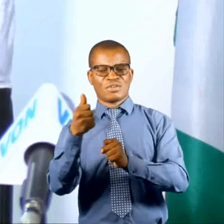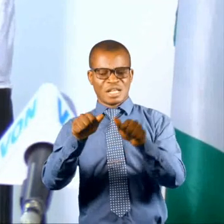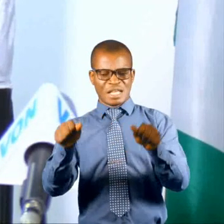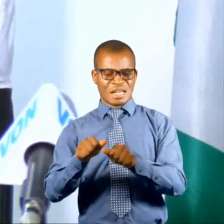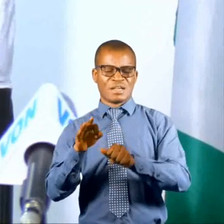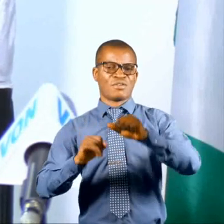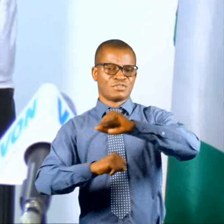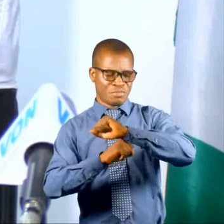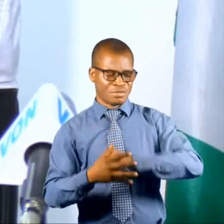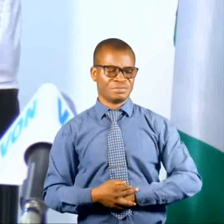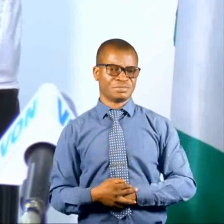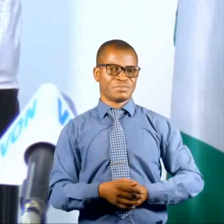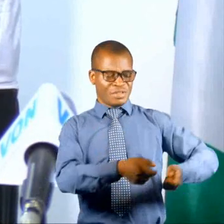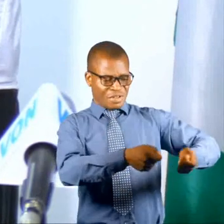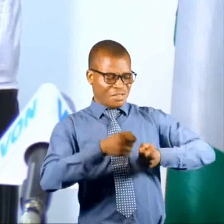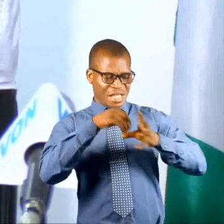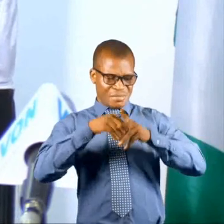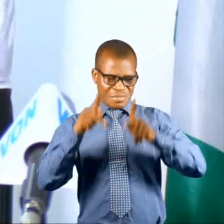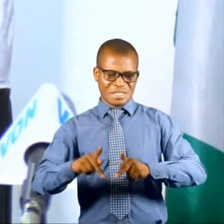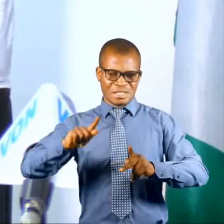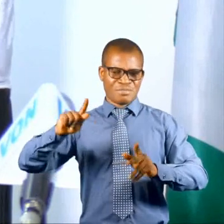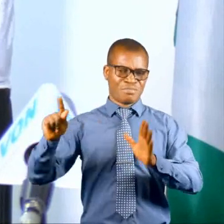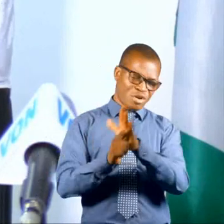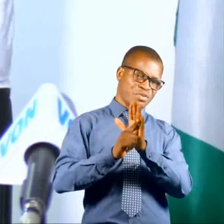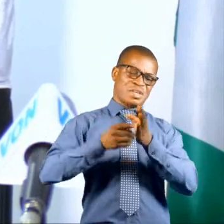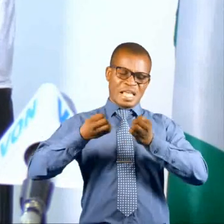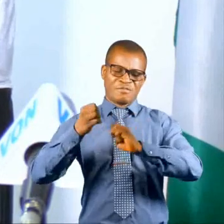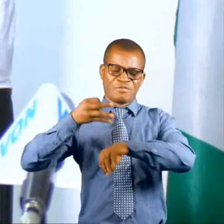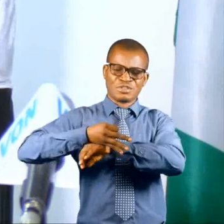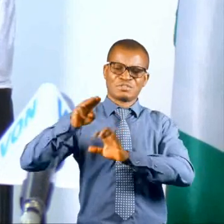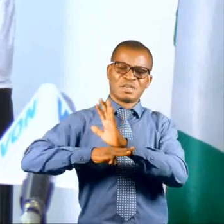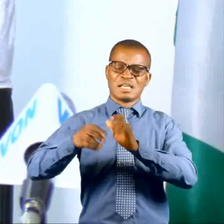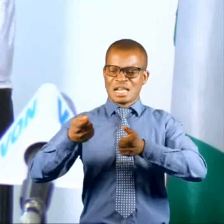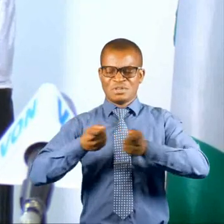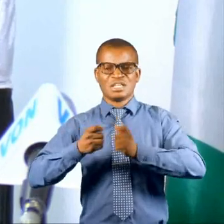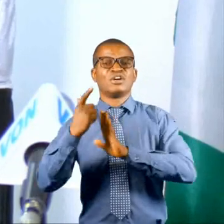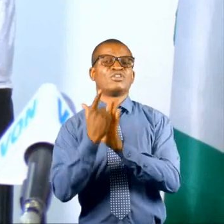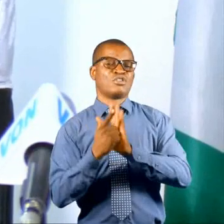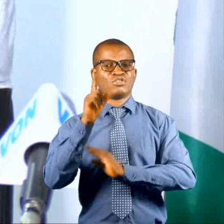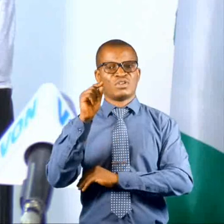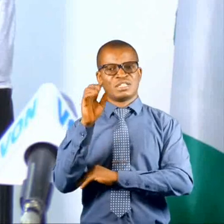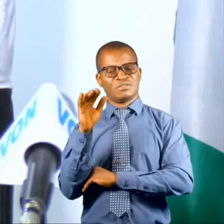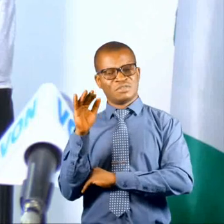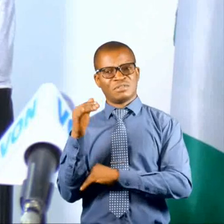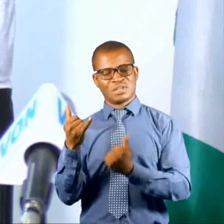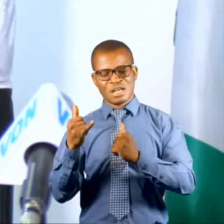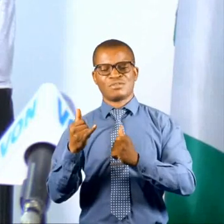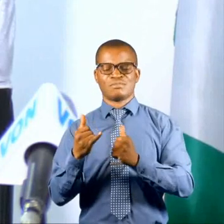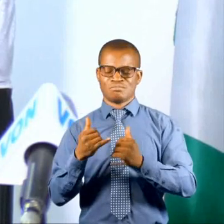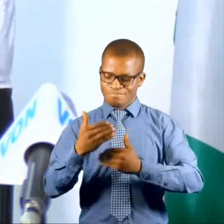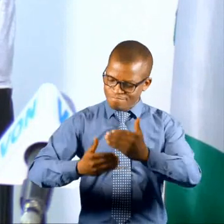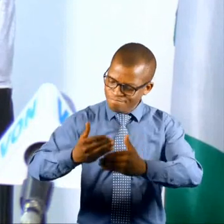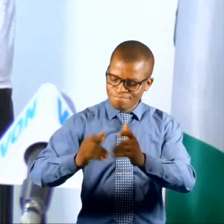other areas of support. The Trafficking in Persons Prohibition Enforcement and Administration Act of 2015 is